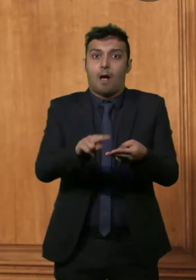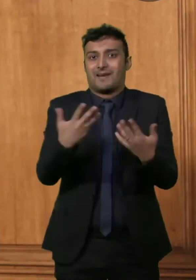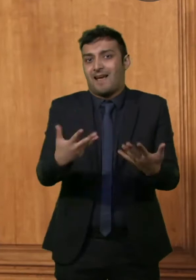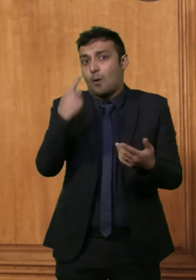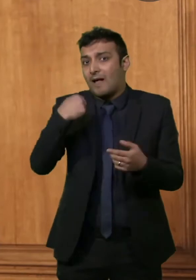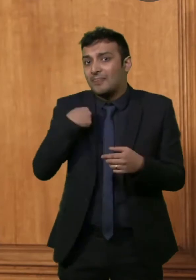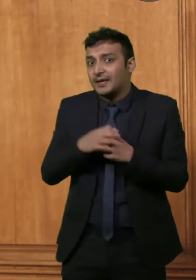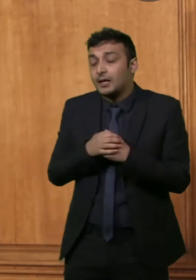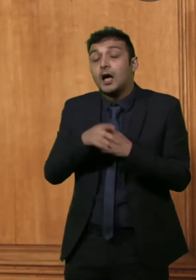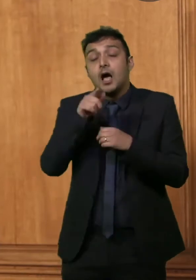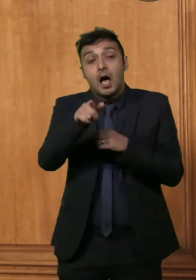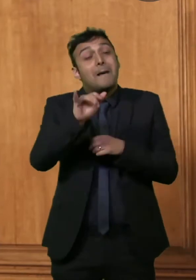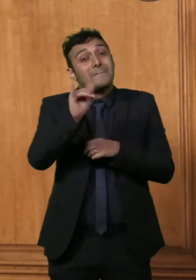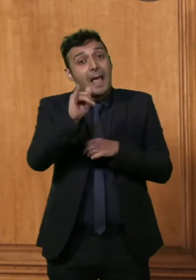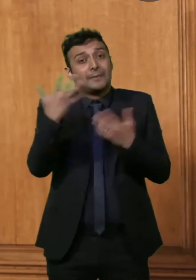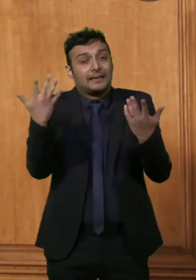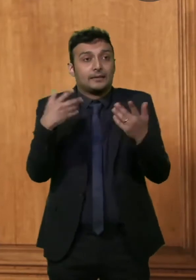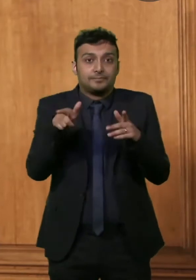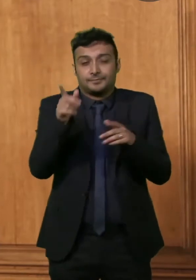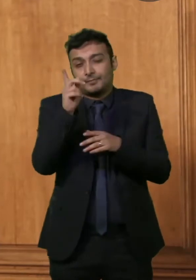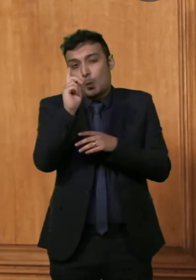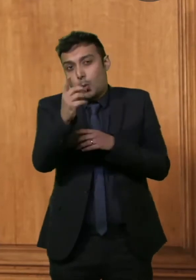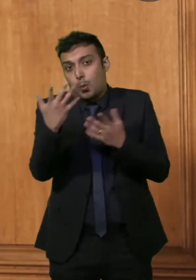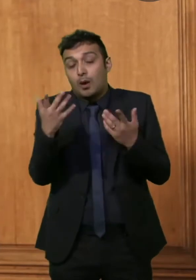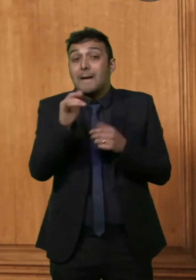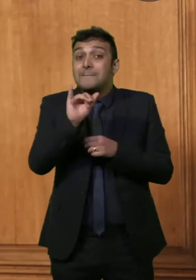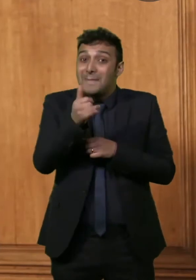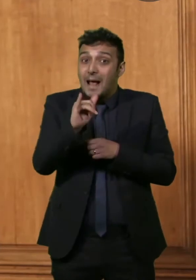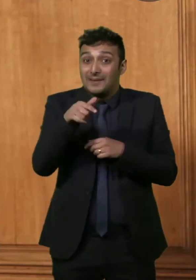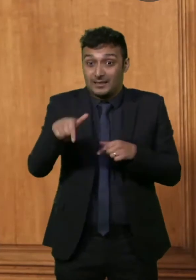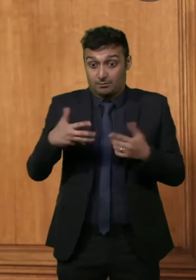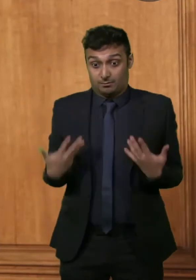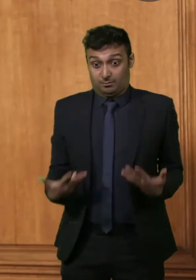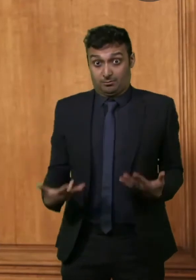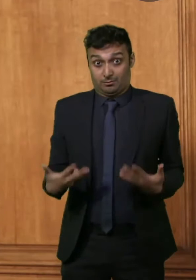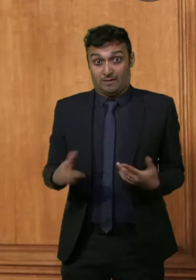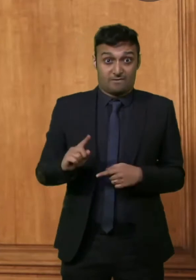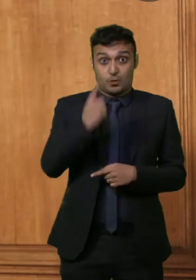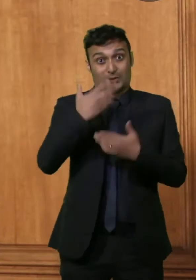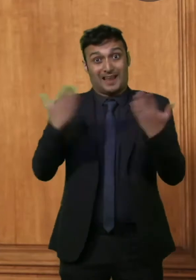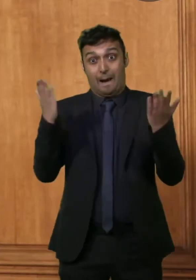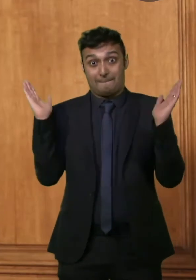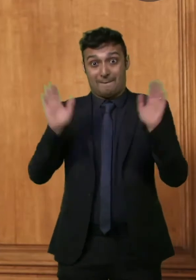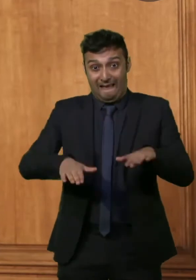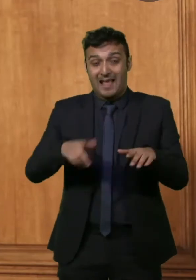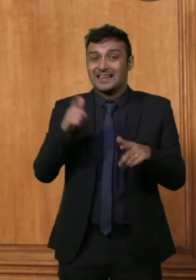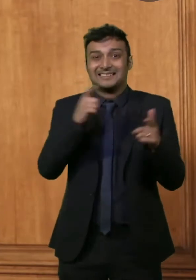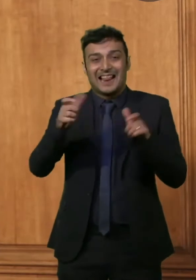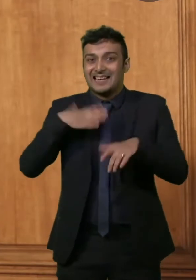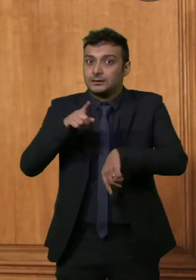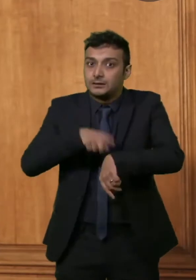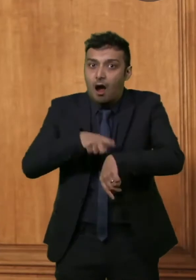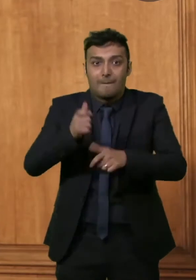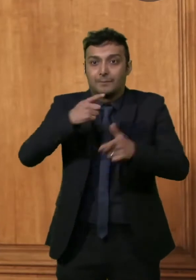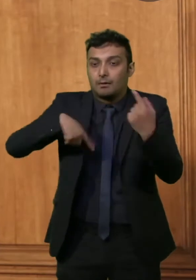short period at the start of this programme where everybody gets used to it and a larger number of children come out of school, and then